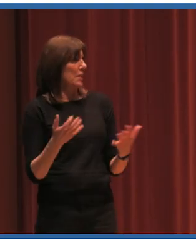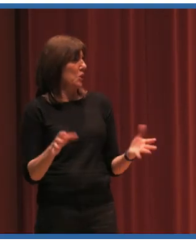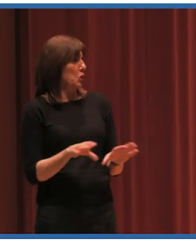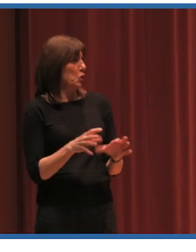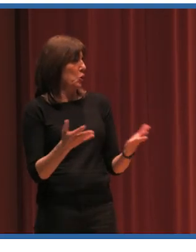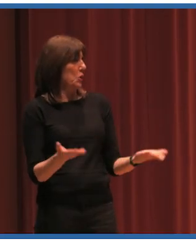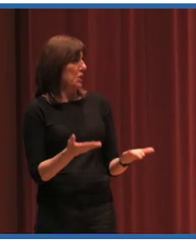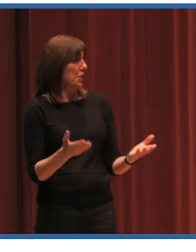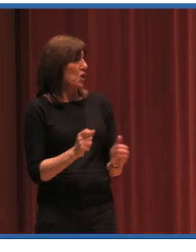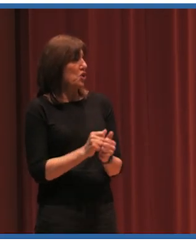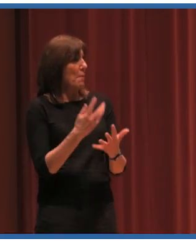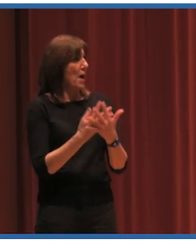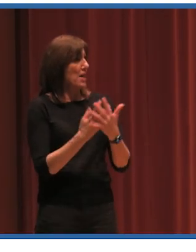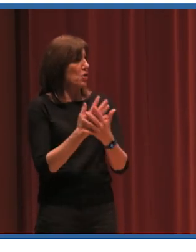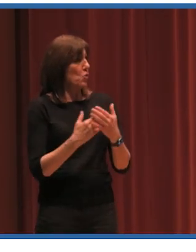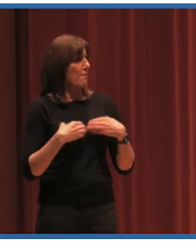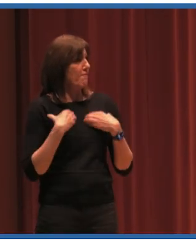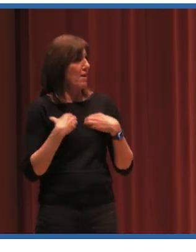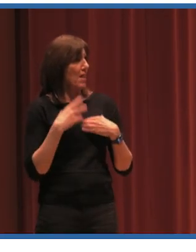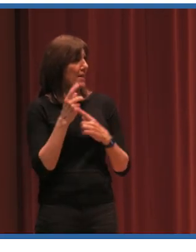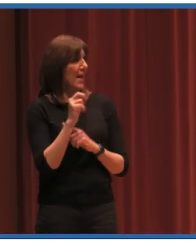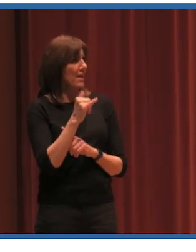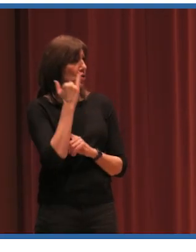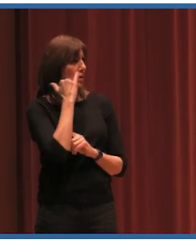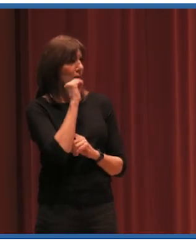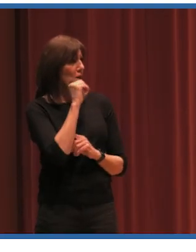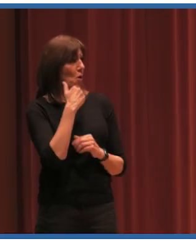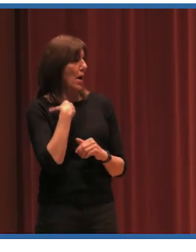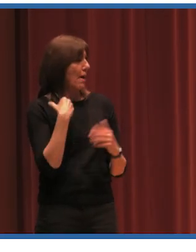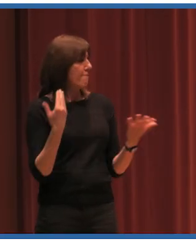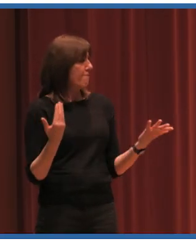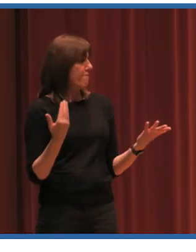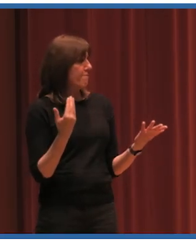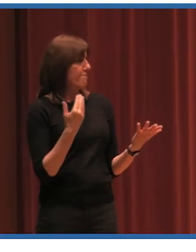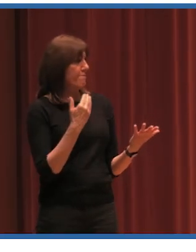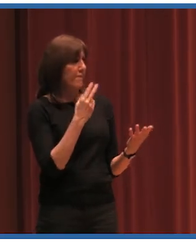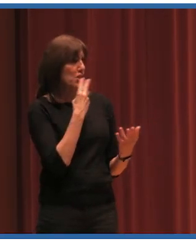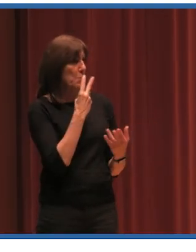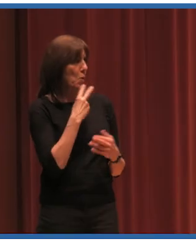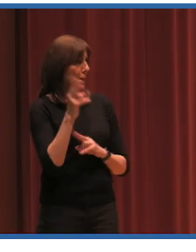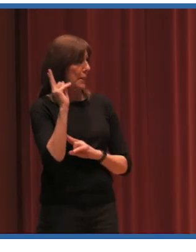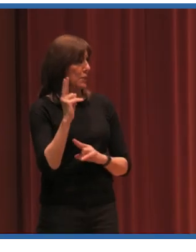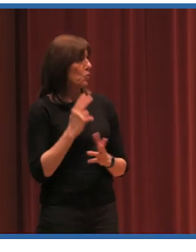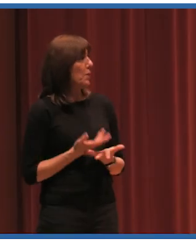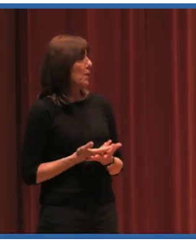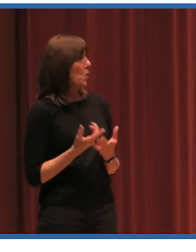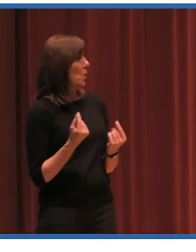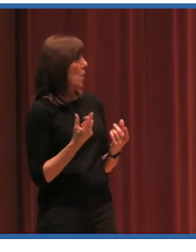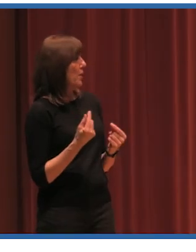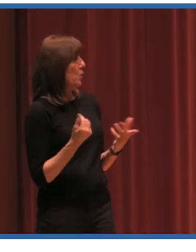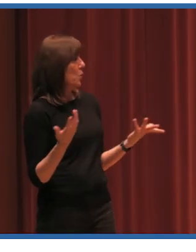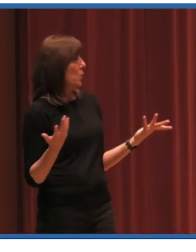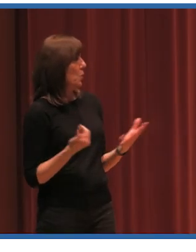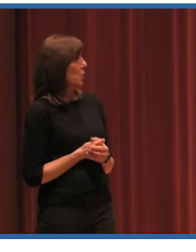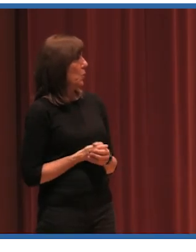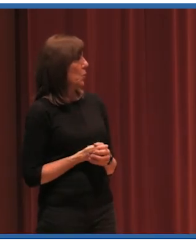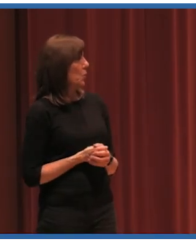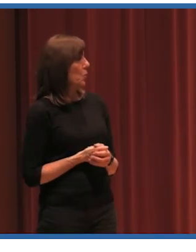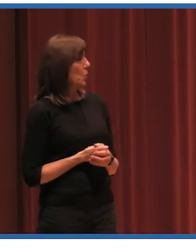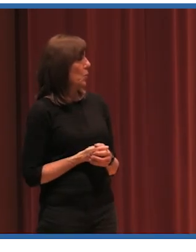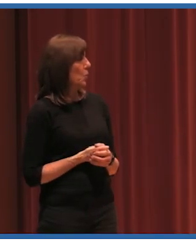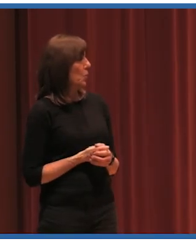get screened for lung cancer even if they haven't or don't smoke? This is just going out to the panel, so